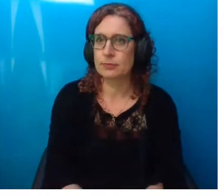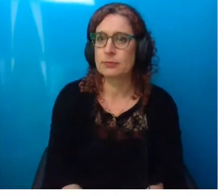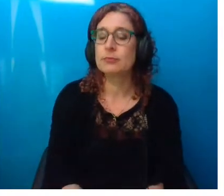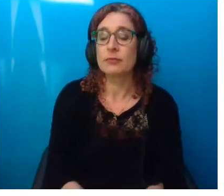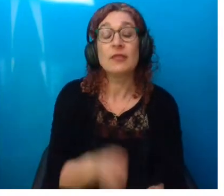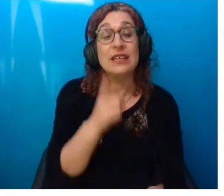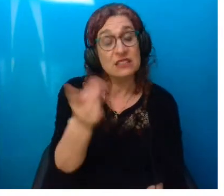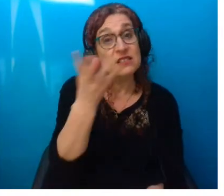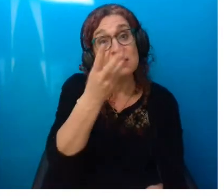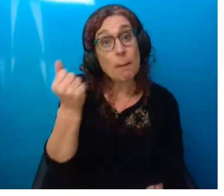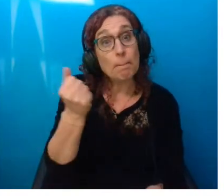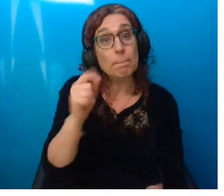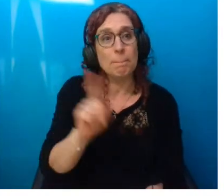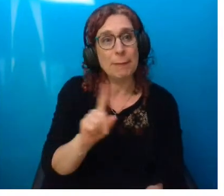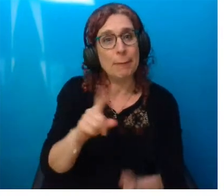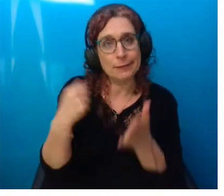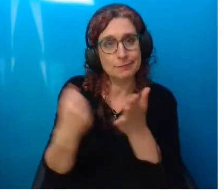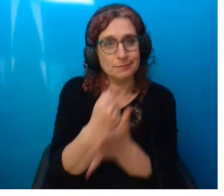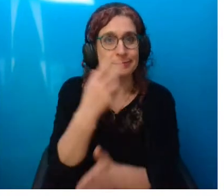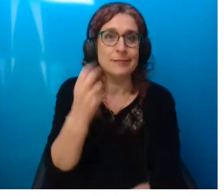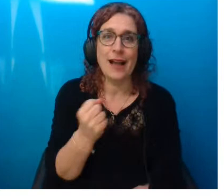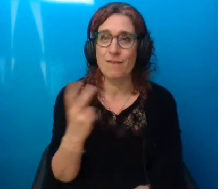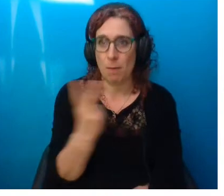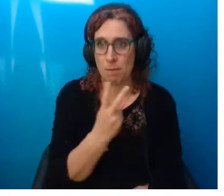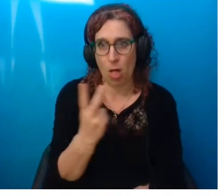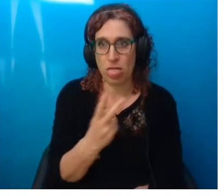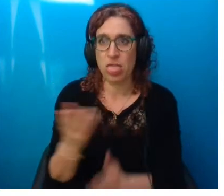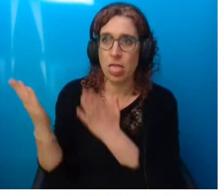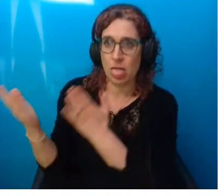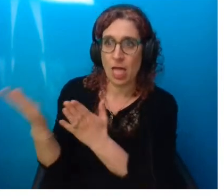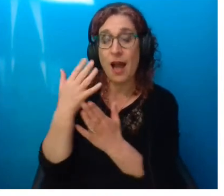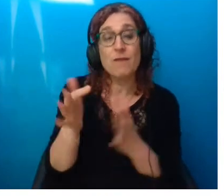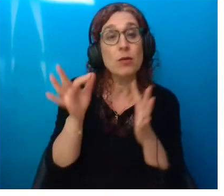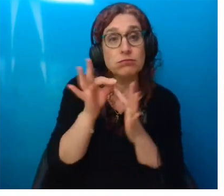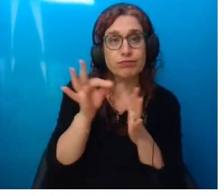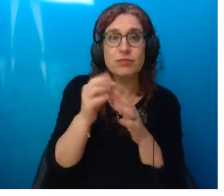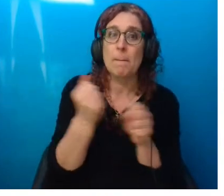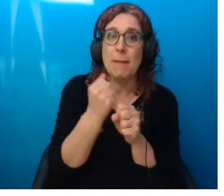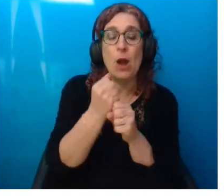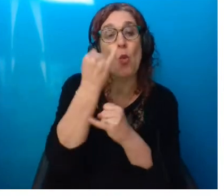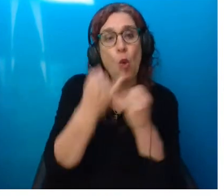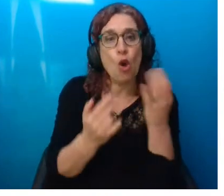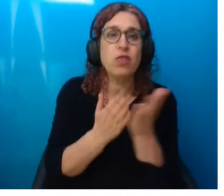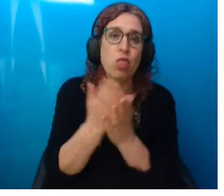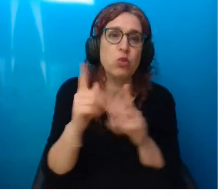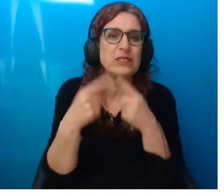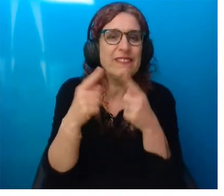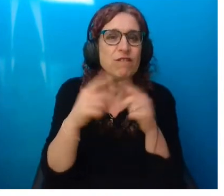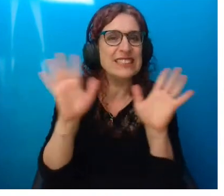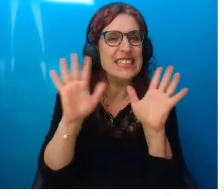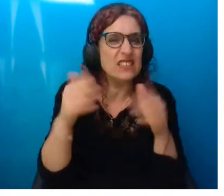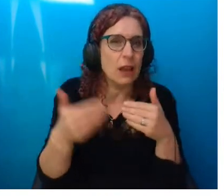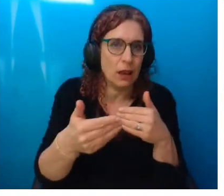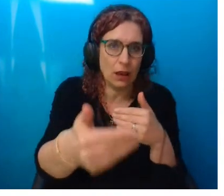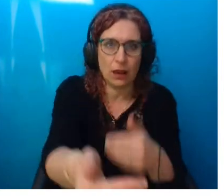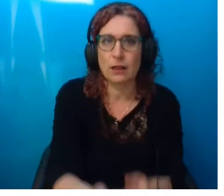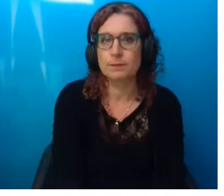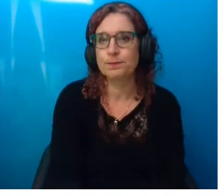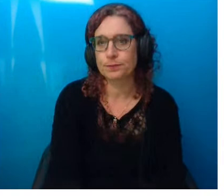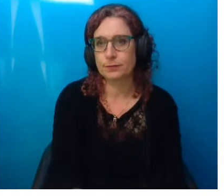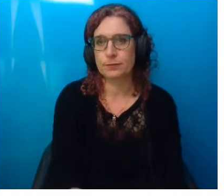have both. So they're perennial allergic rhinitis with seasonally exacerbated symptoms. Non-allergic